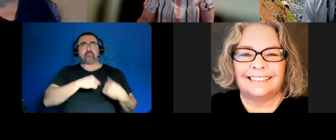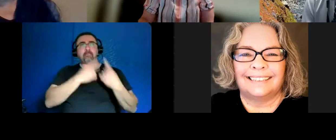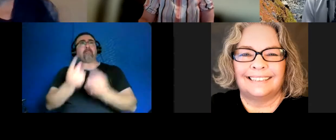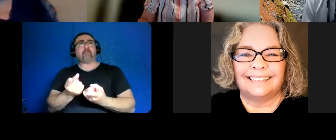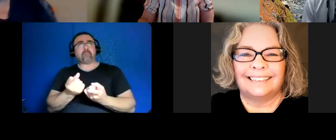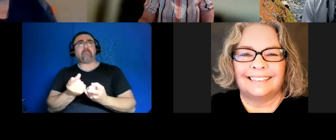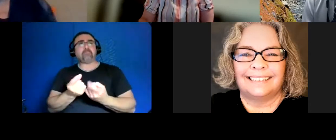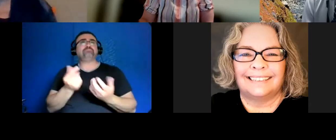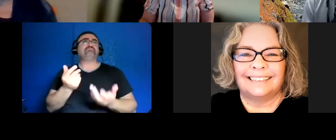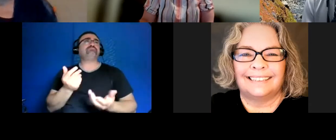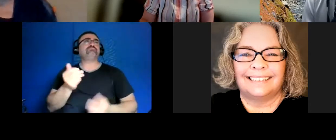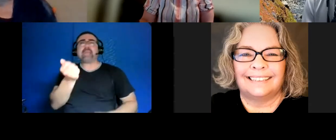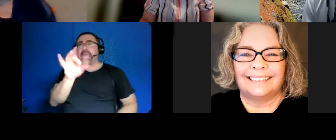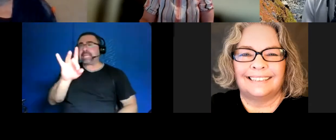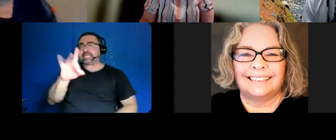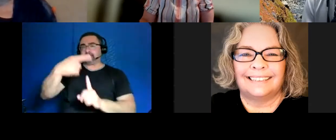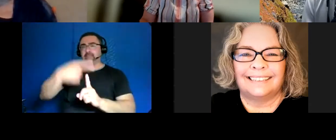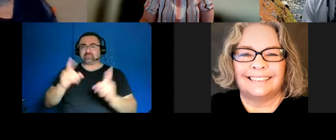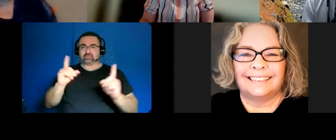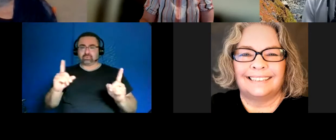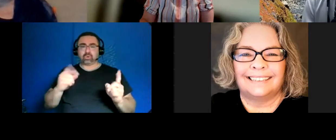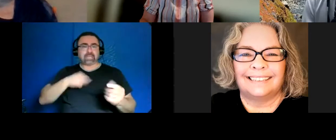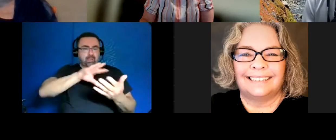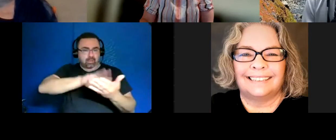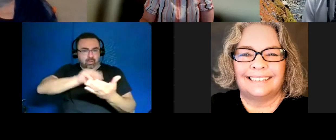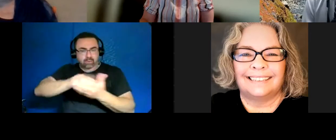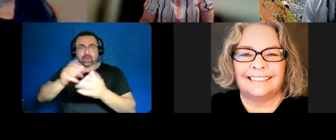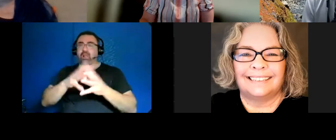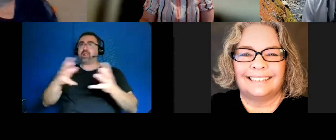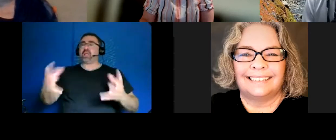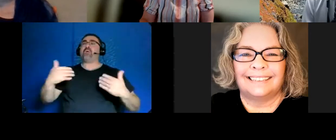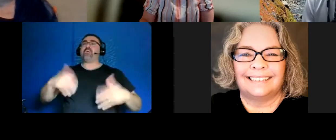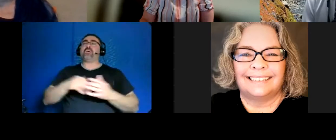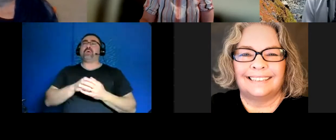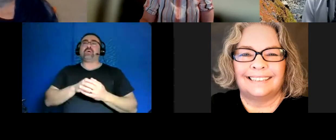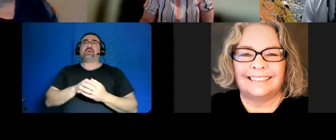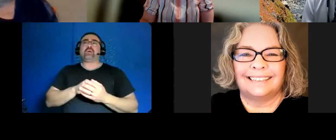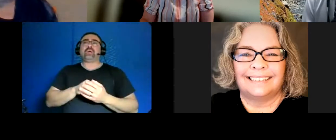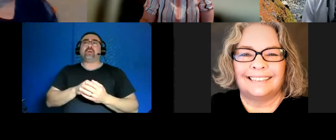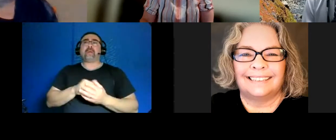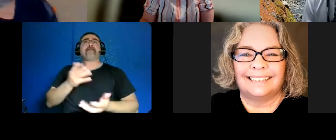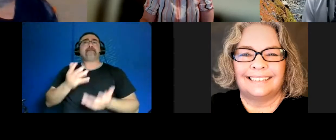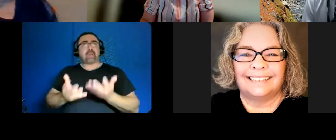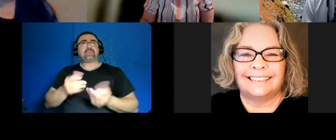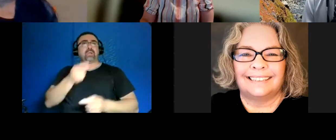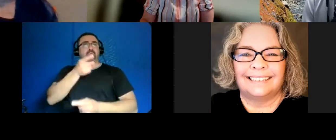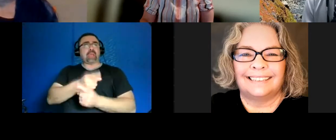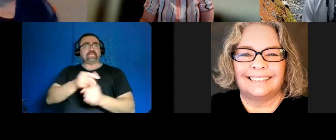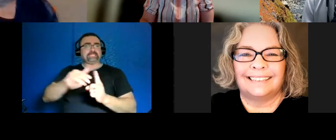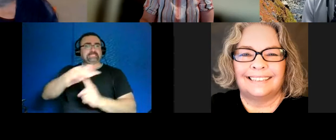last 18 months, we've learned a lot, and we know that there's probably, in the right